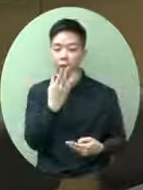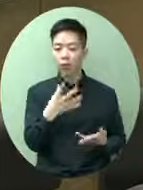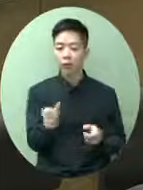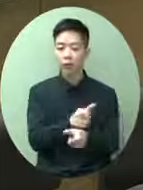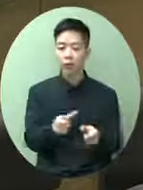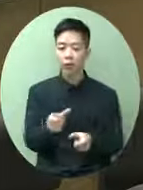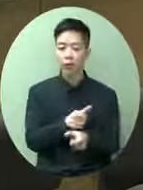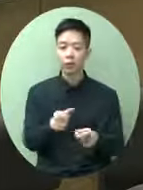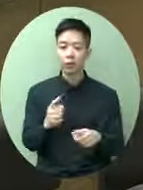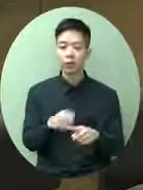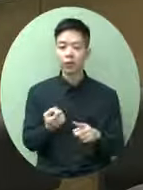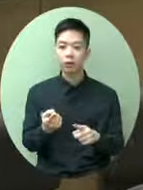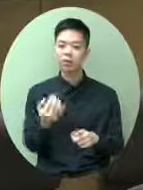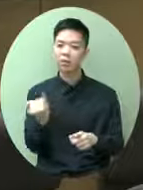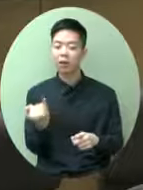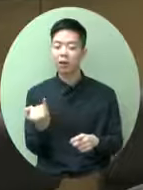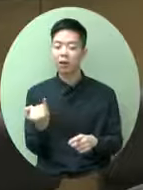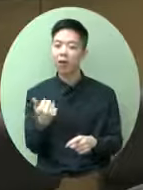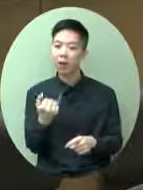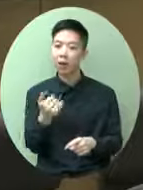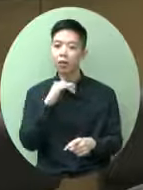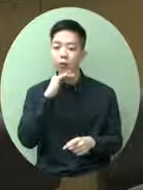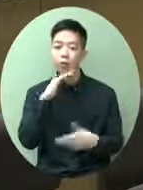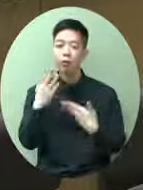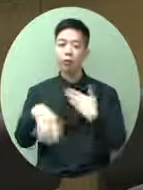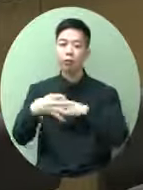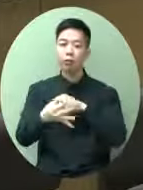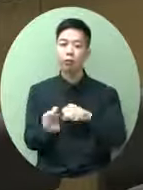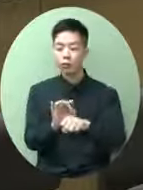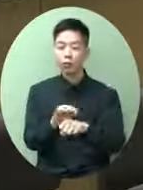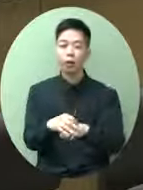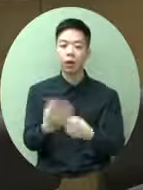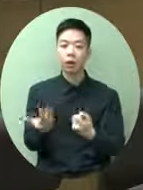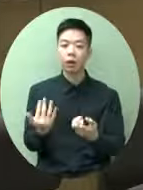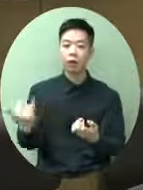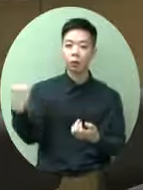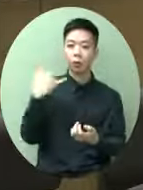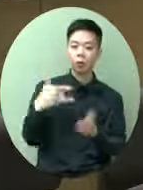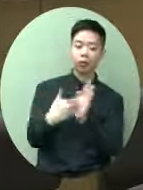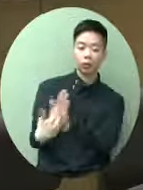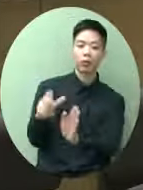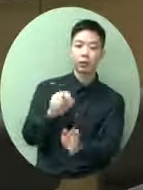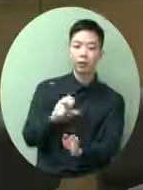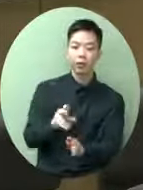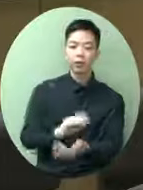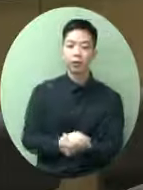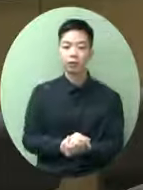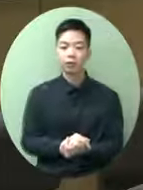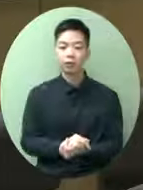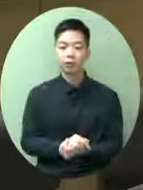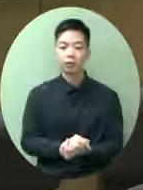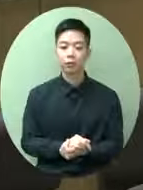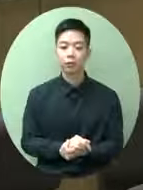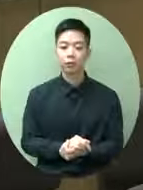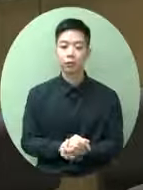What's your take on the legal statusof the alliance behind the June 4th vigilHow do you see the criticismsover